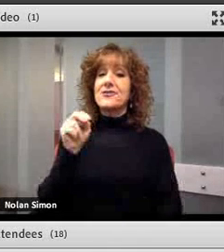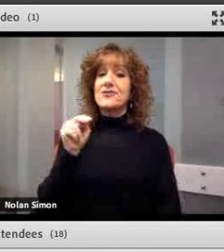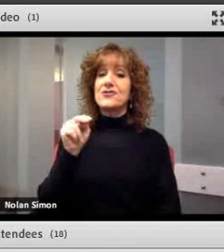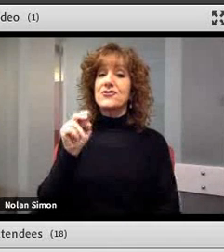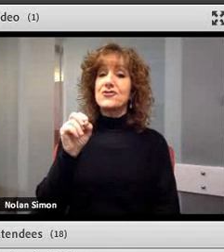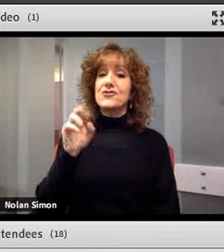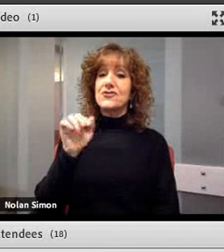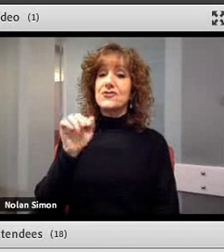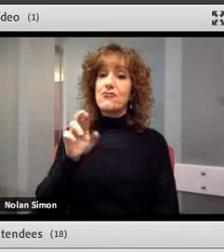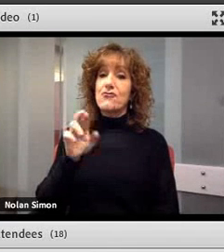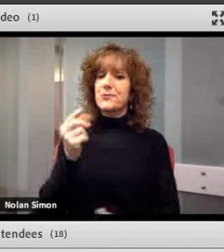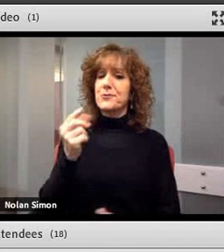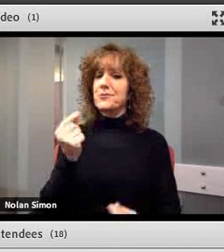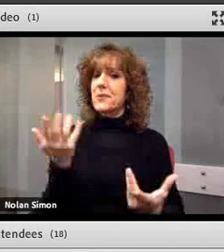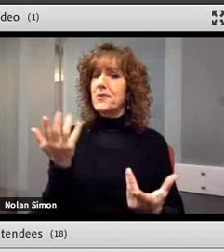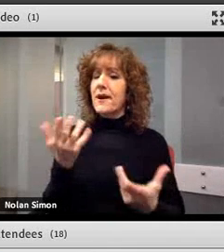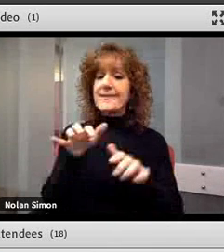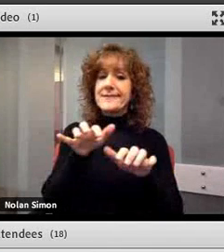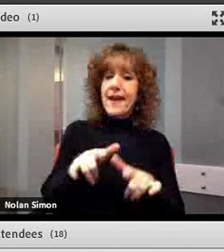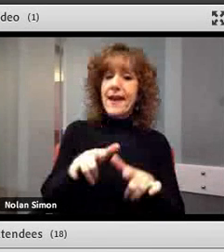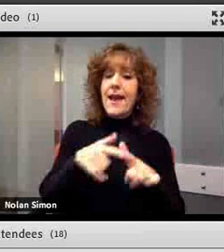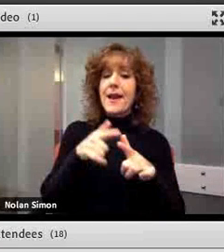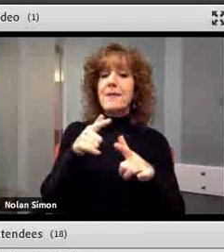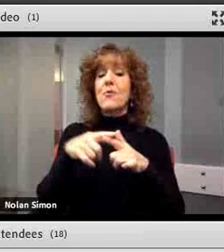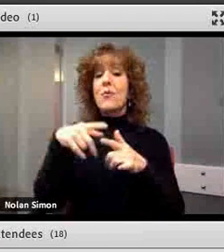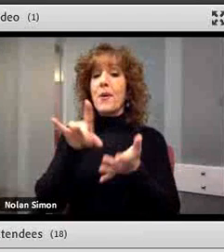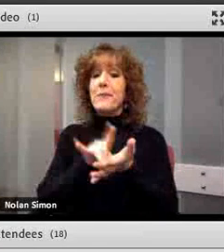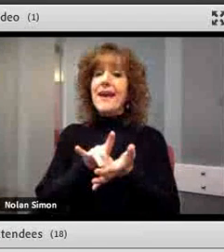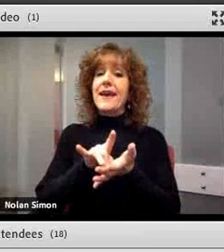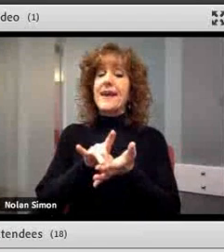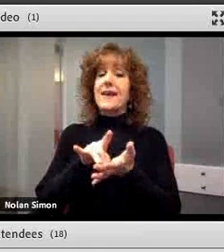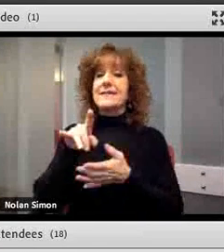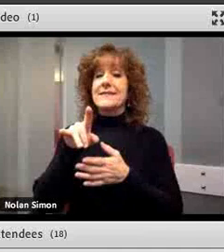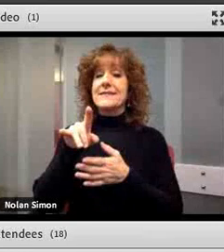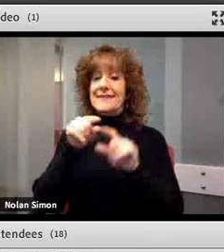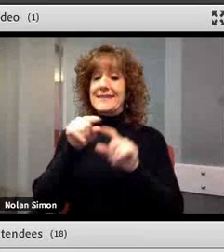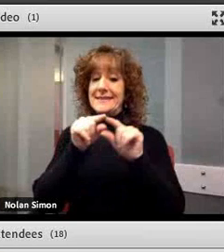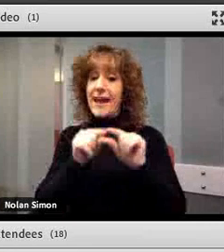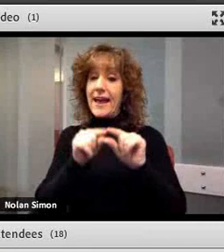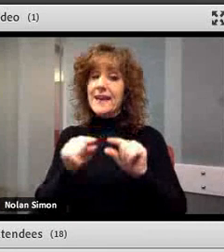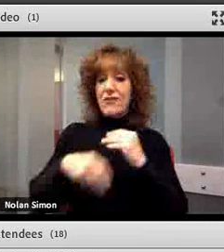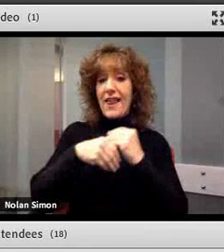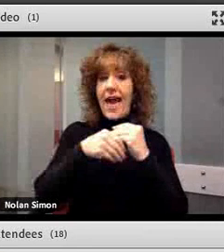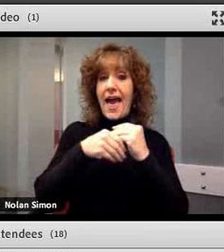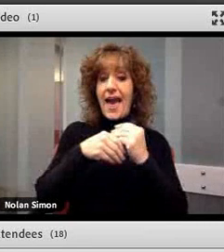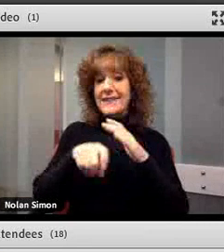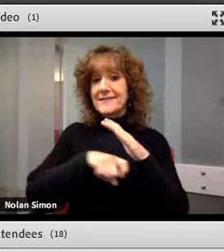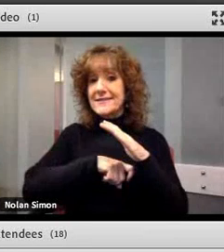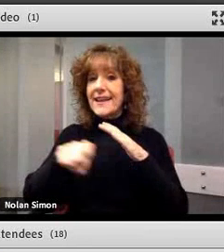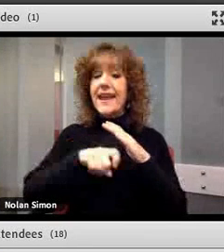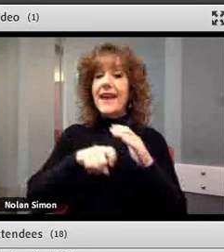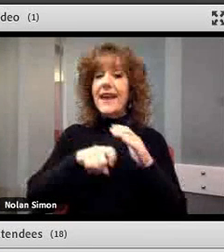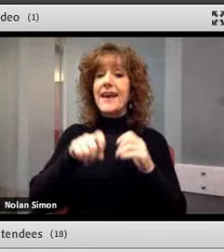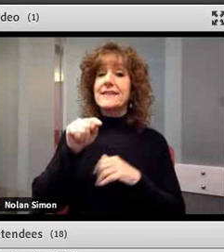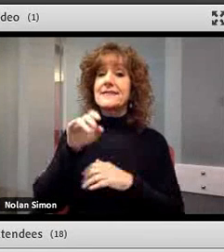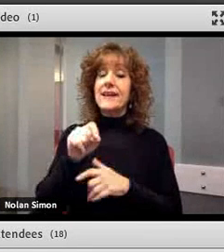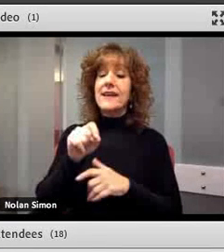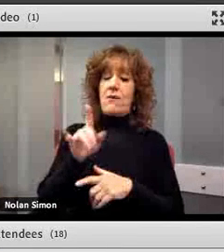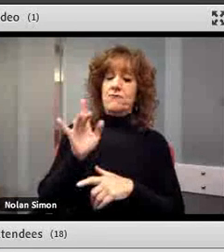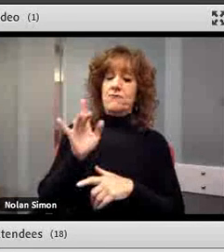Sign Generator, you could type, or you could paste text, or you could scan in text. And then with